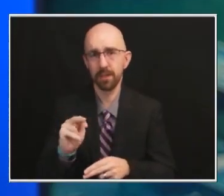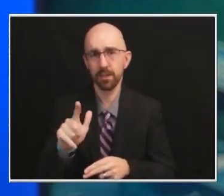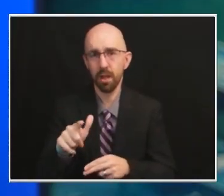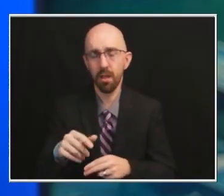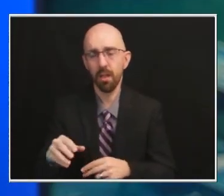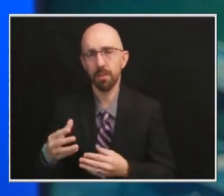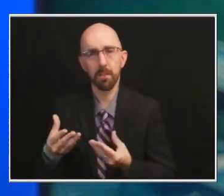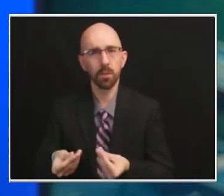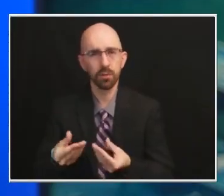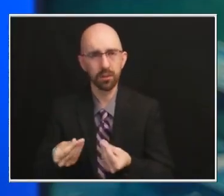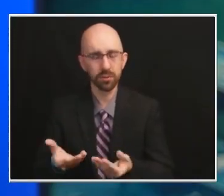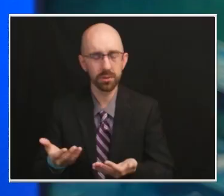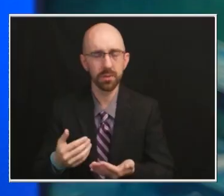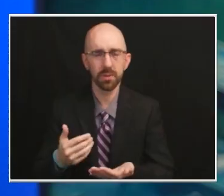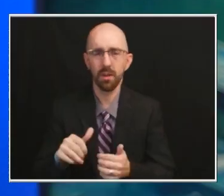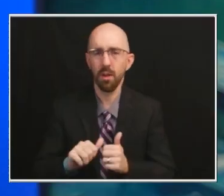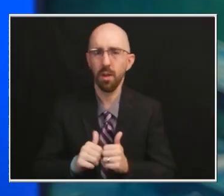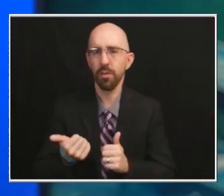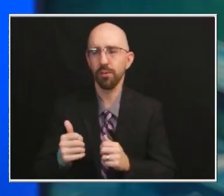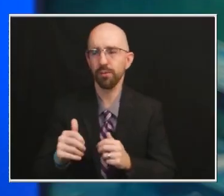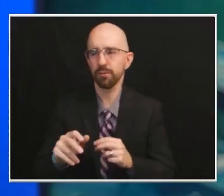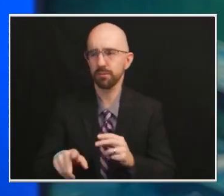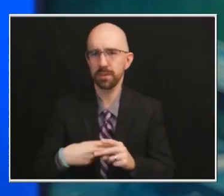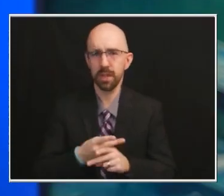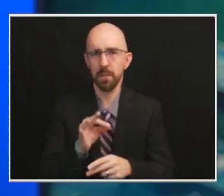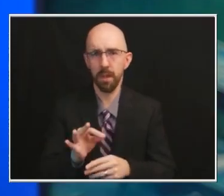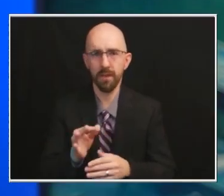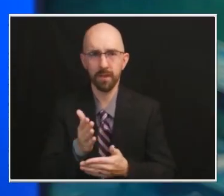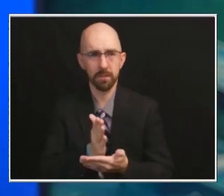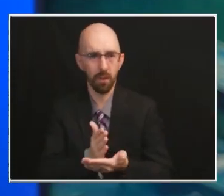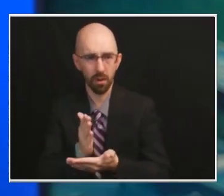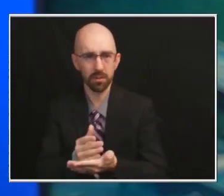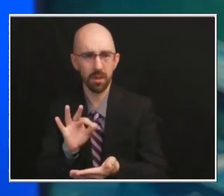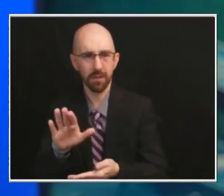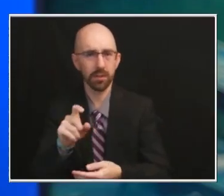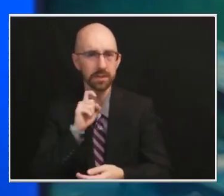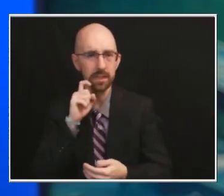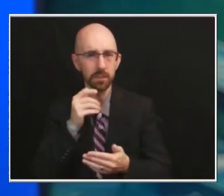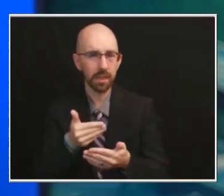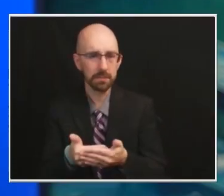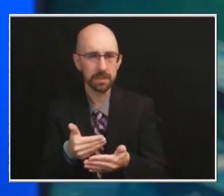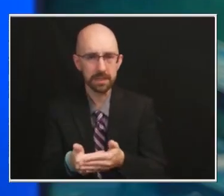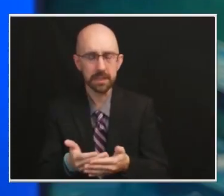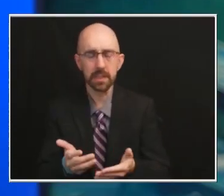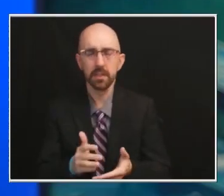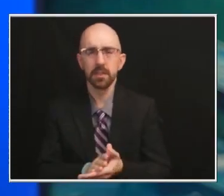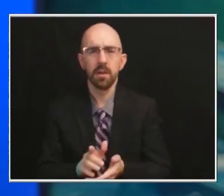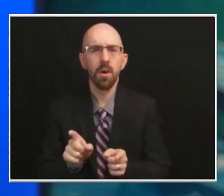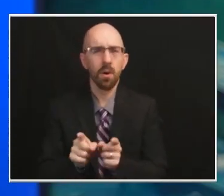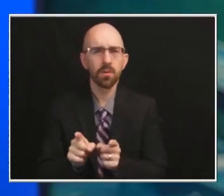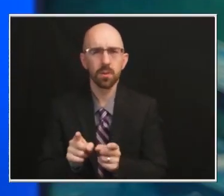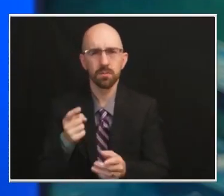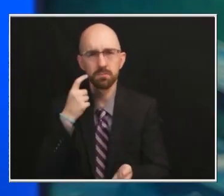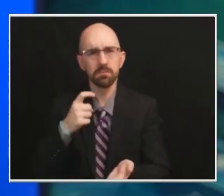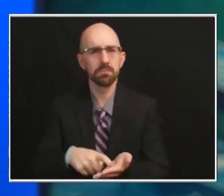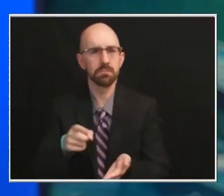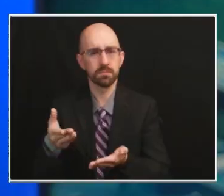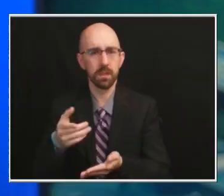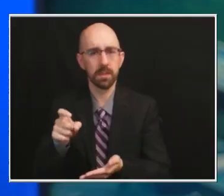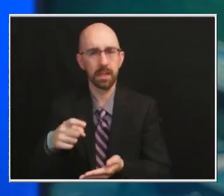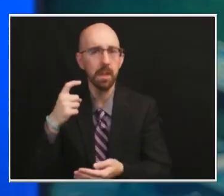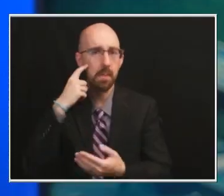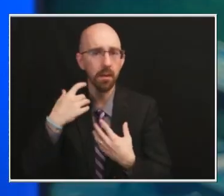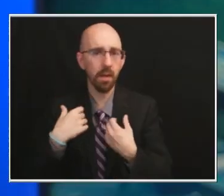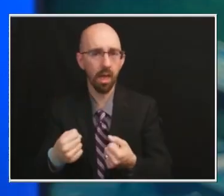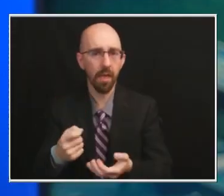or other components that go along with their sexual intimacy. Also pointing out that they may need a mental health therapist to